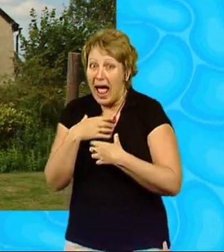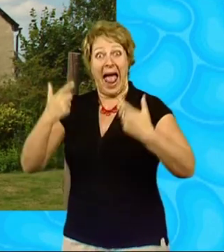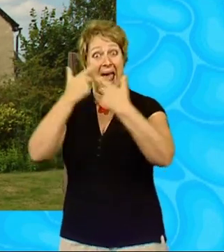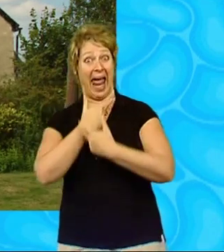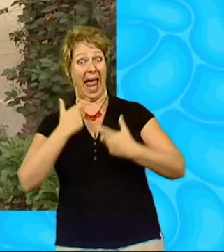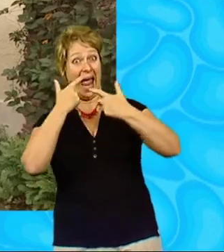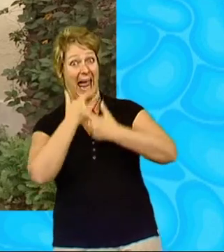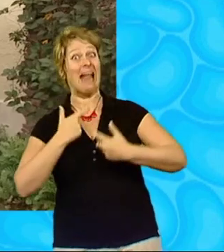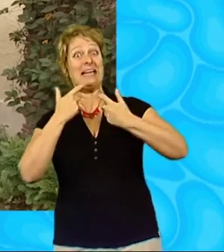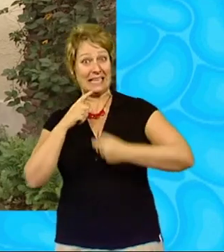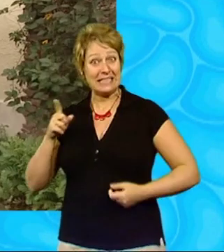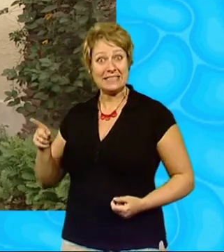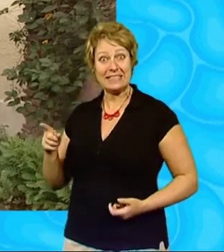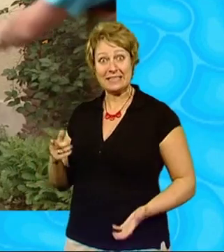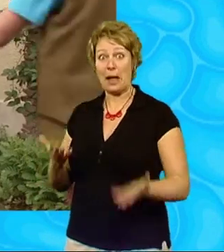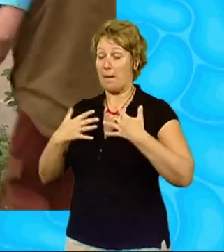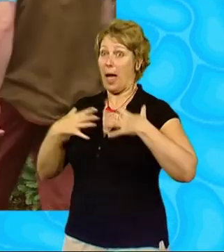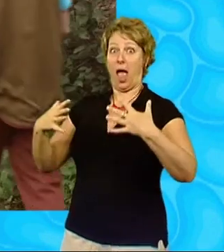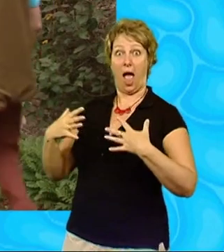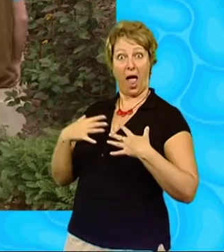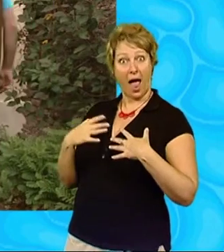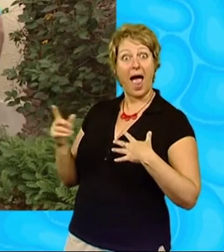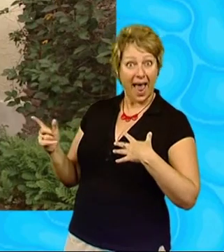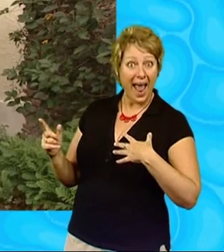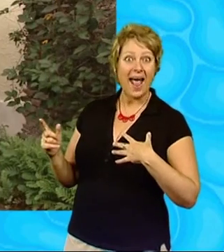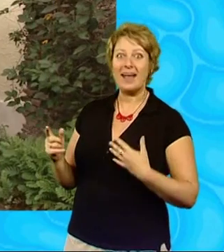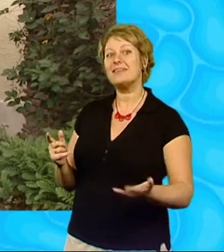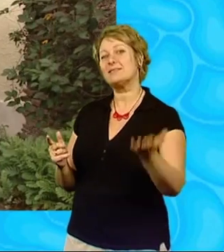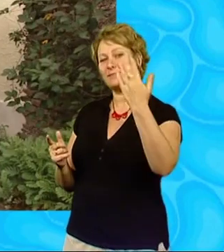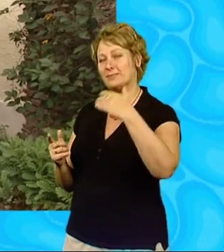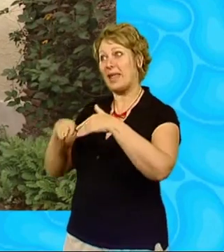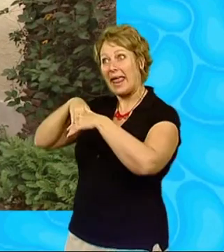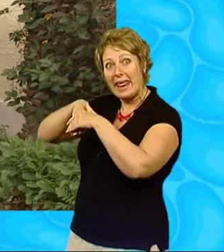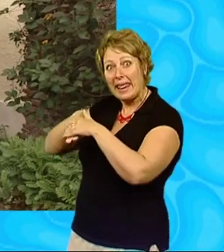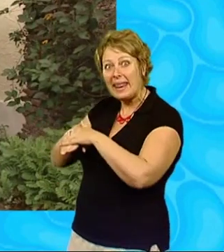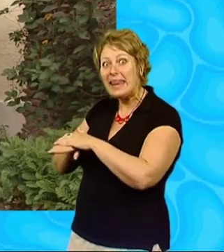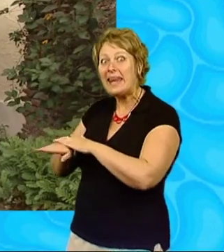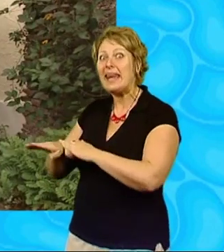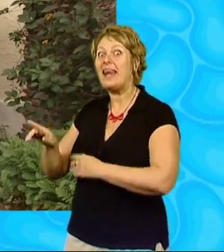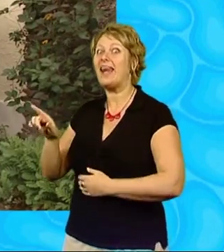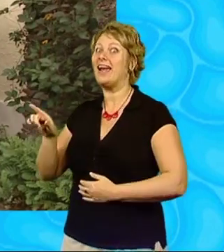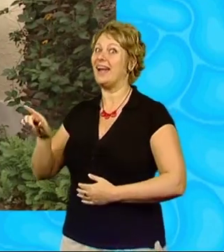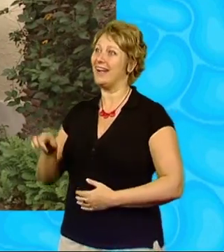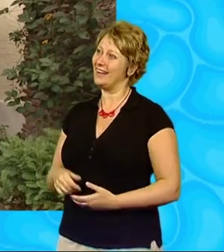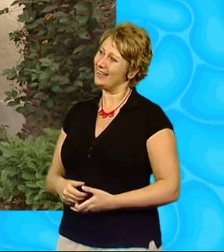laughter. Surprises as well. Step inside.